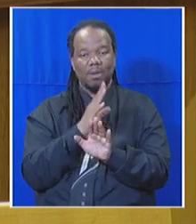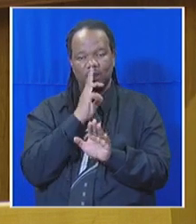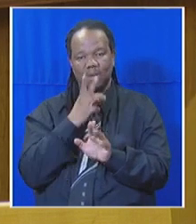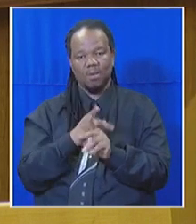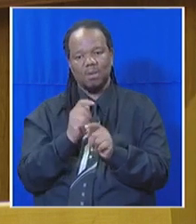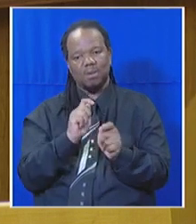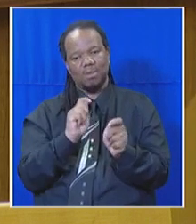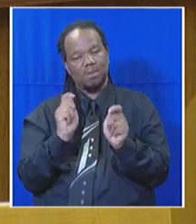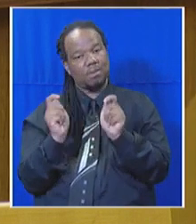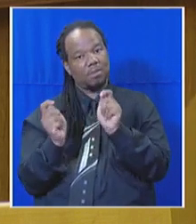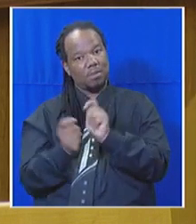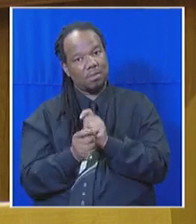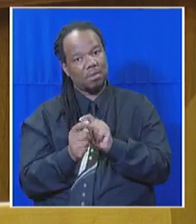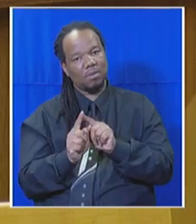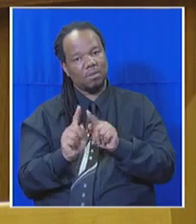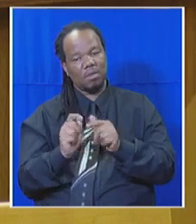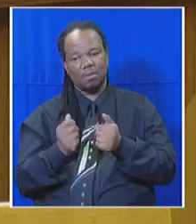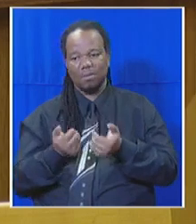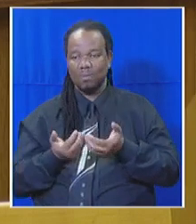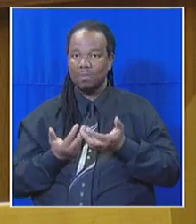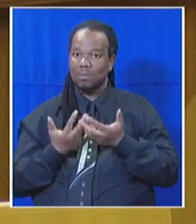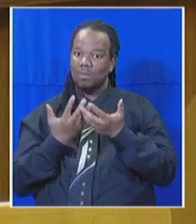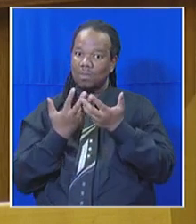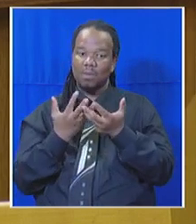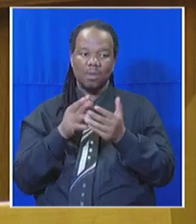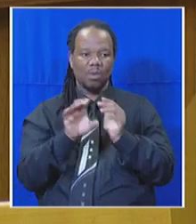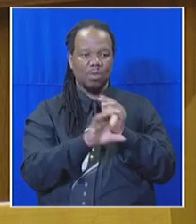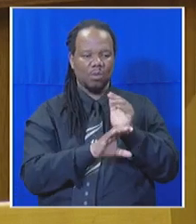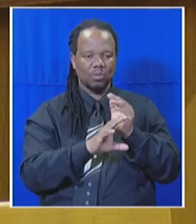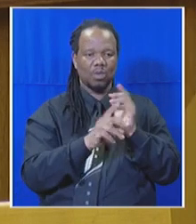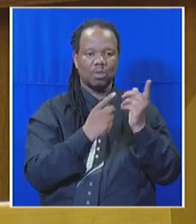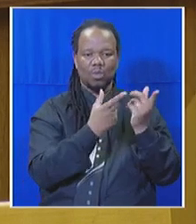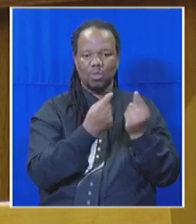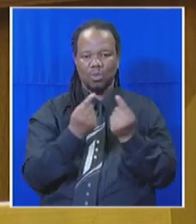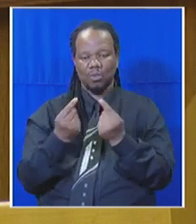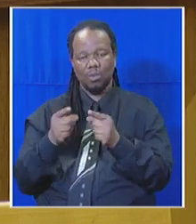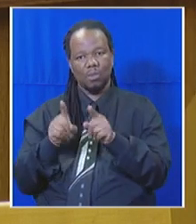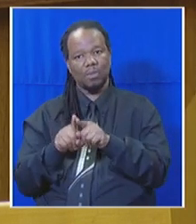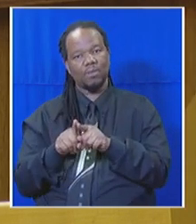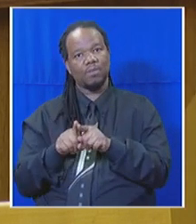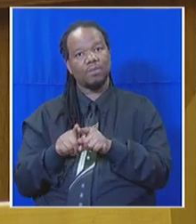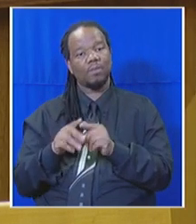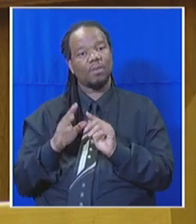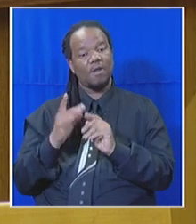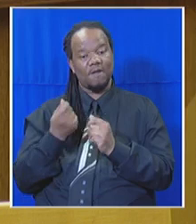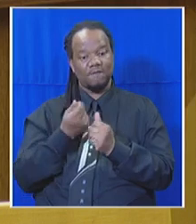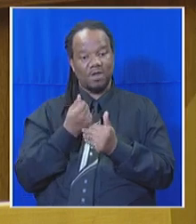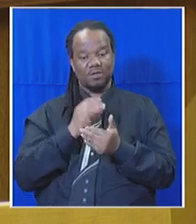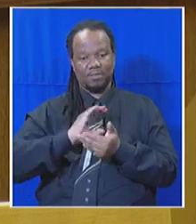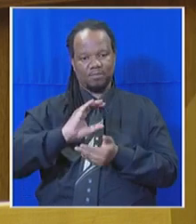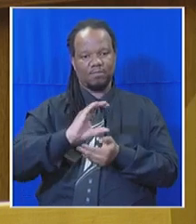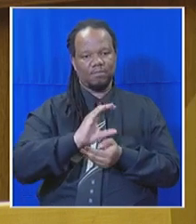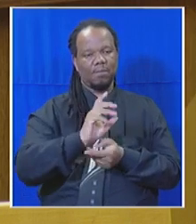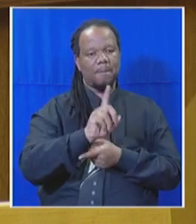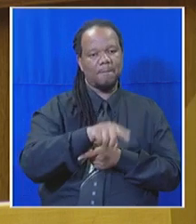fact, an express constitutional duty to do so. Financial provision must be made for this process.